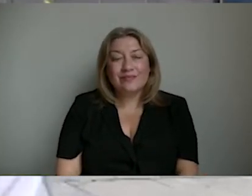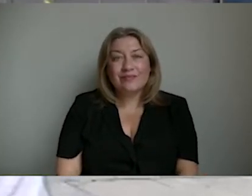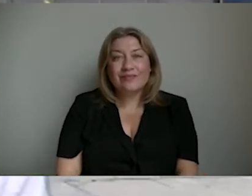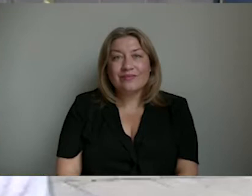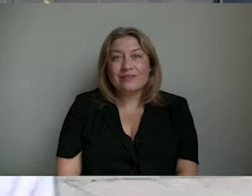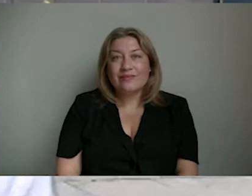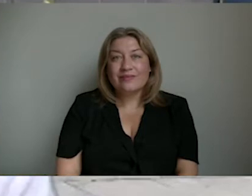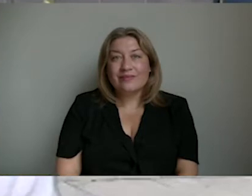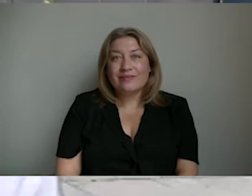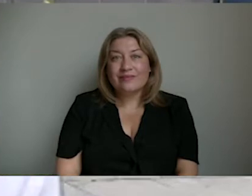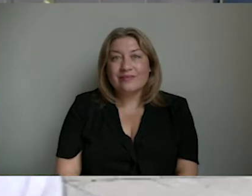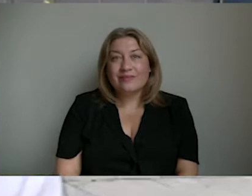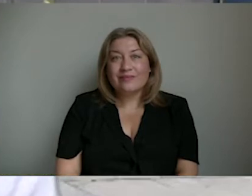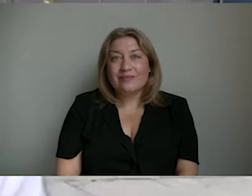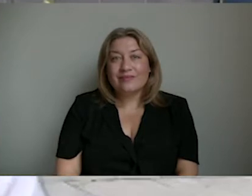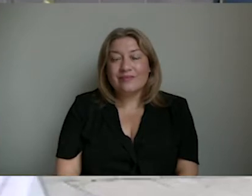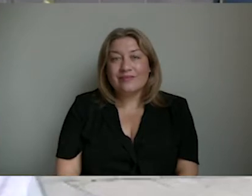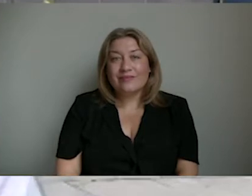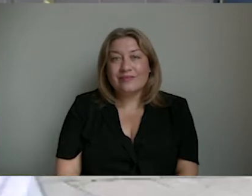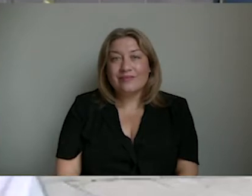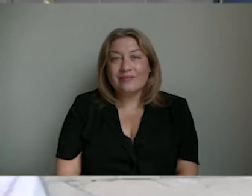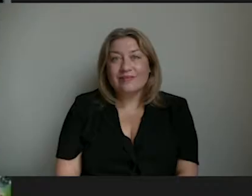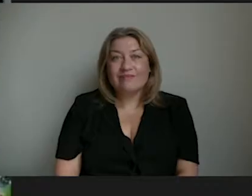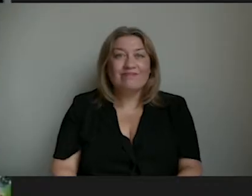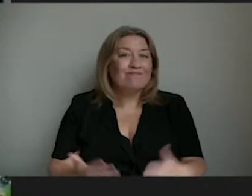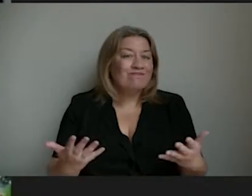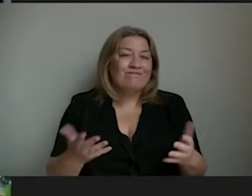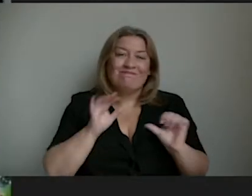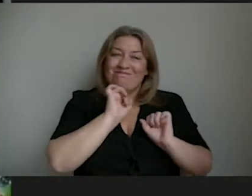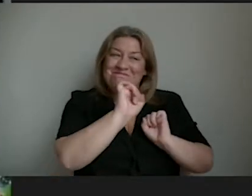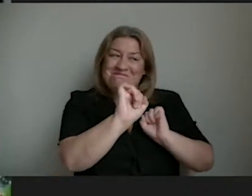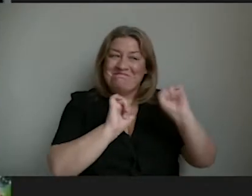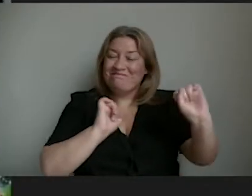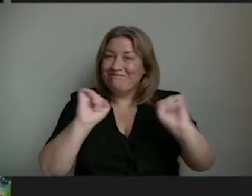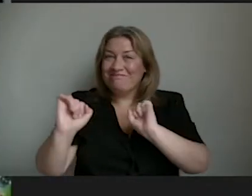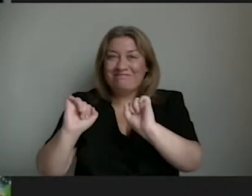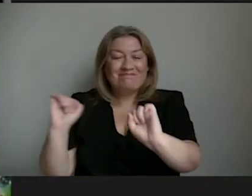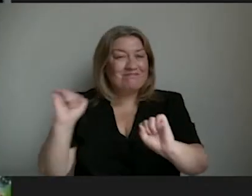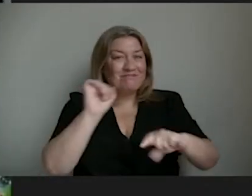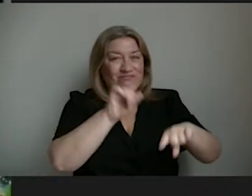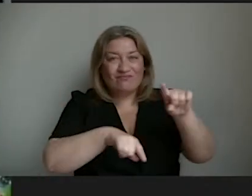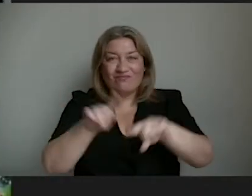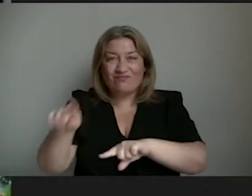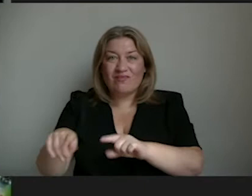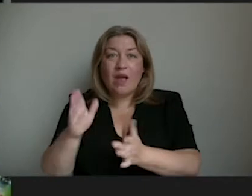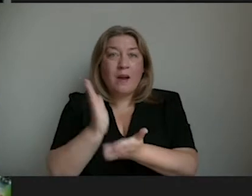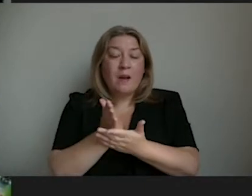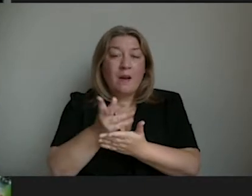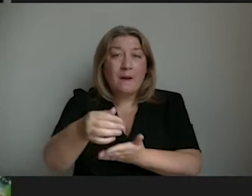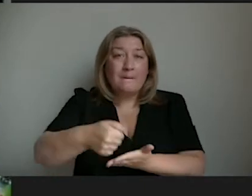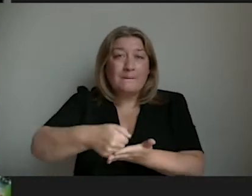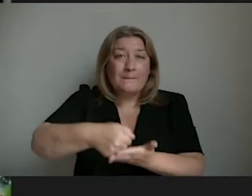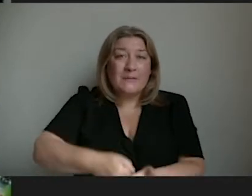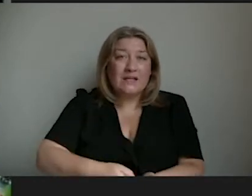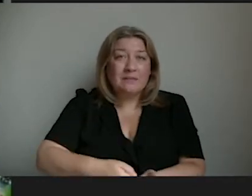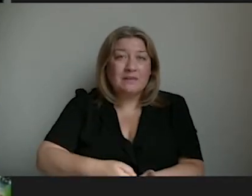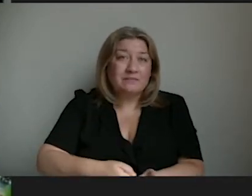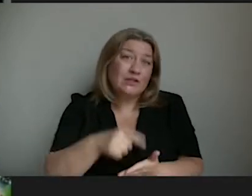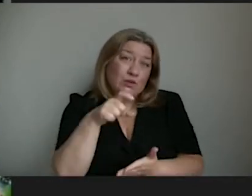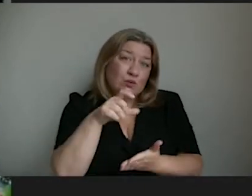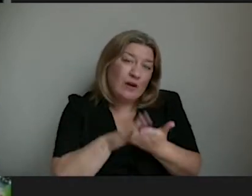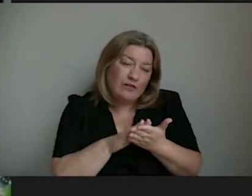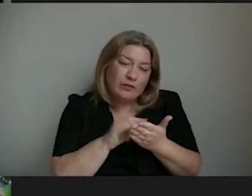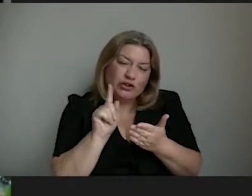actually spend doing your apprenticeship? Yeah, so every apprenticeship is completely different. So the minimum duration